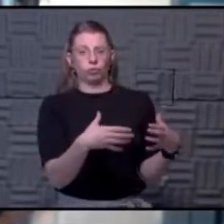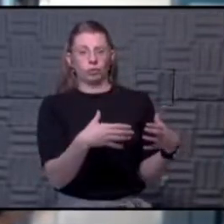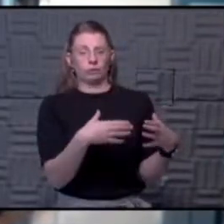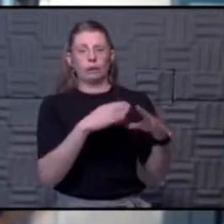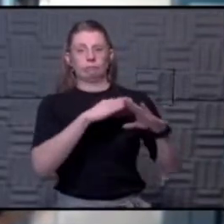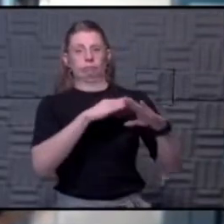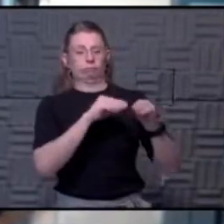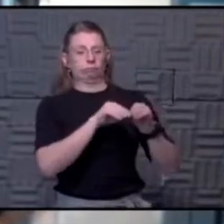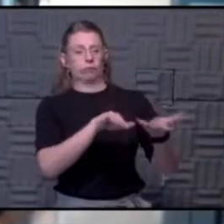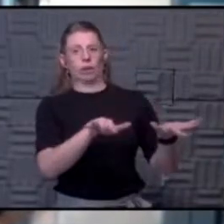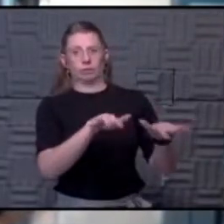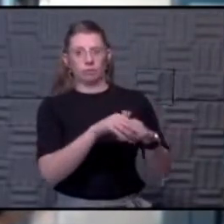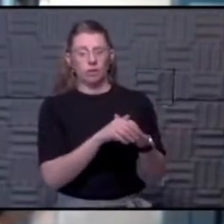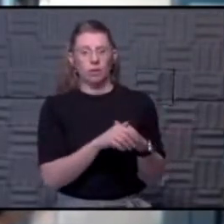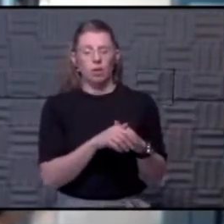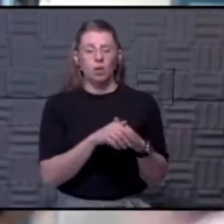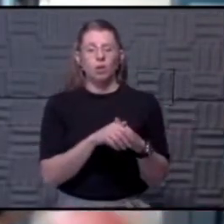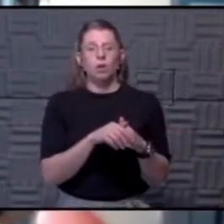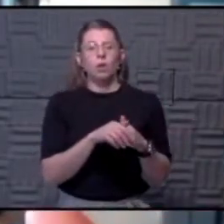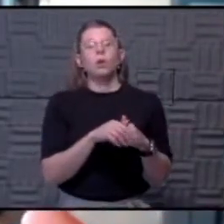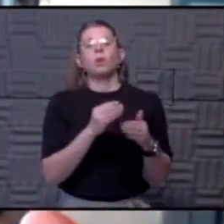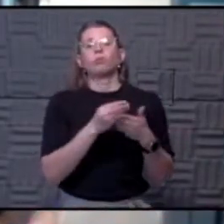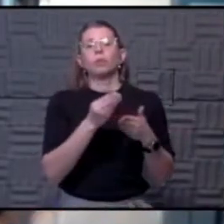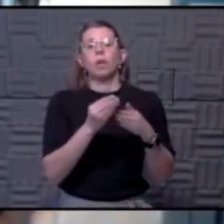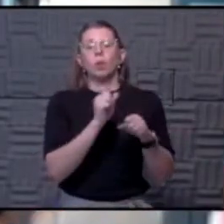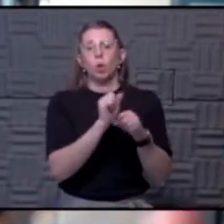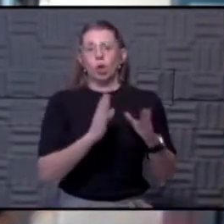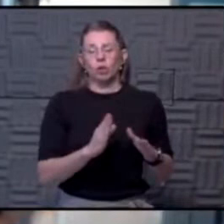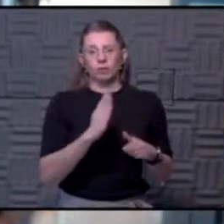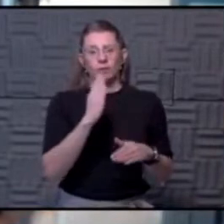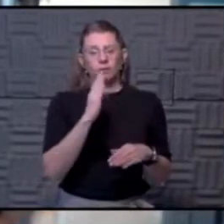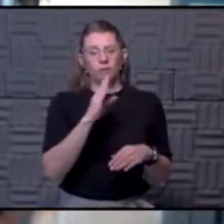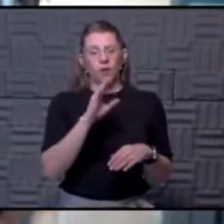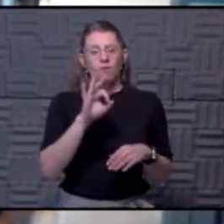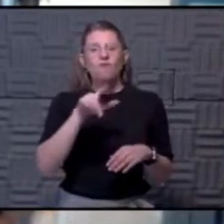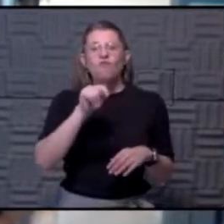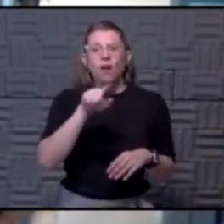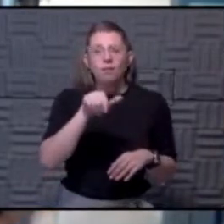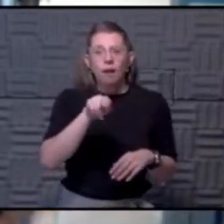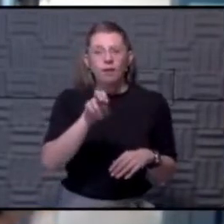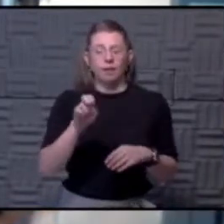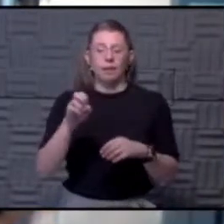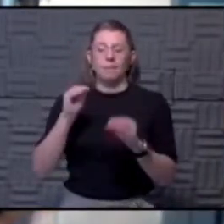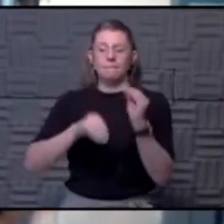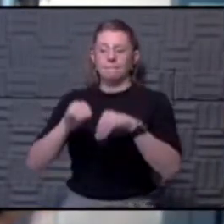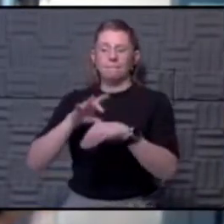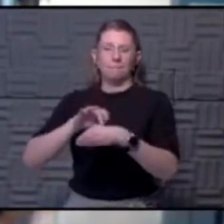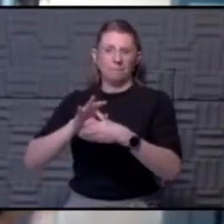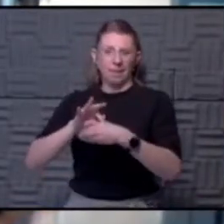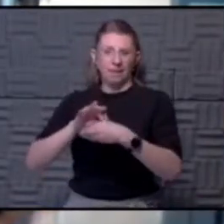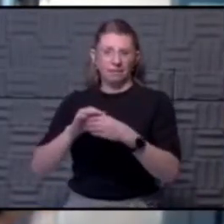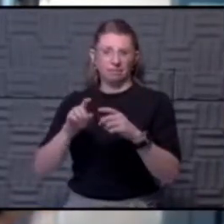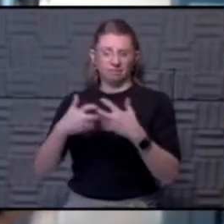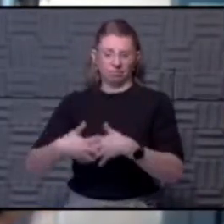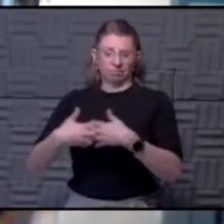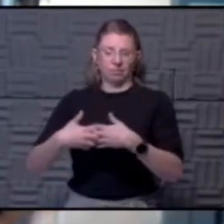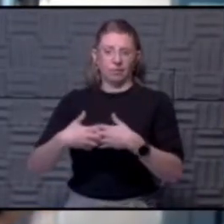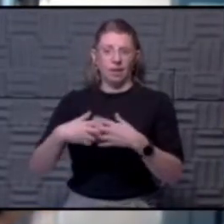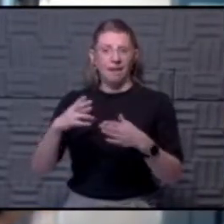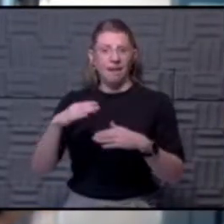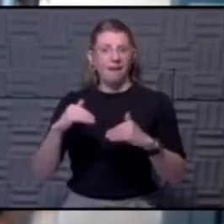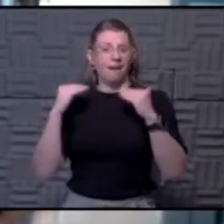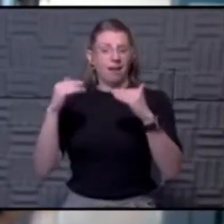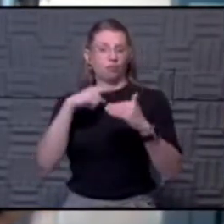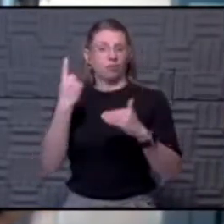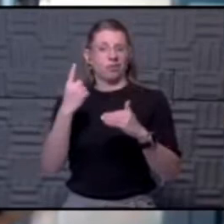spread. So you look at retail workers who are very much frontline, meat packers and the like. That is a high-risk population, but they're also at high